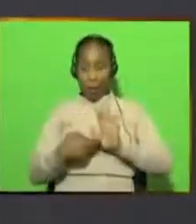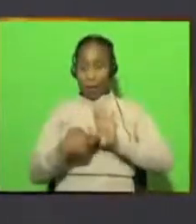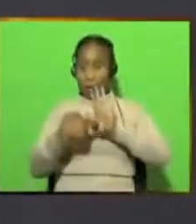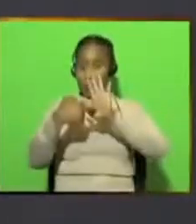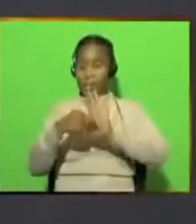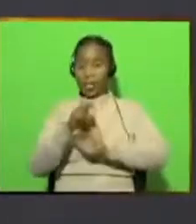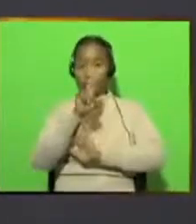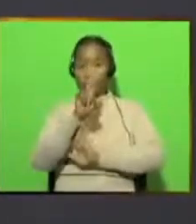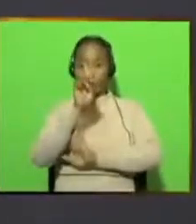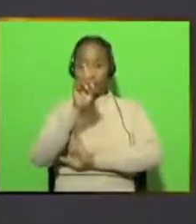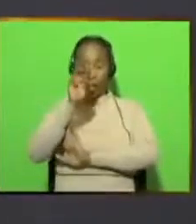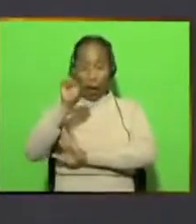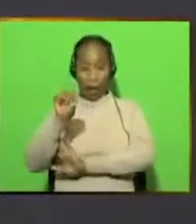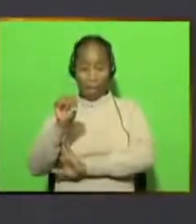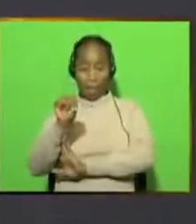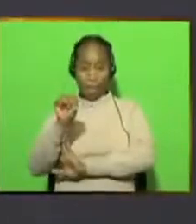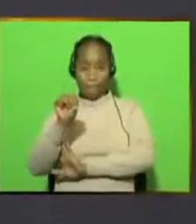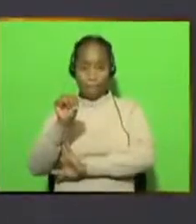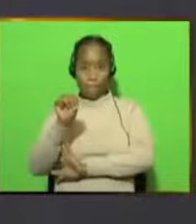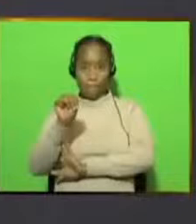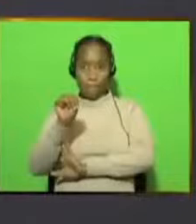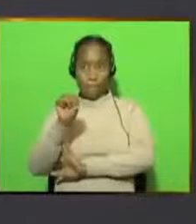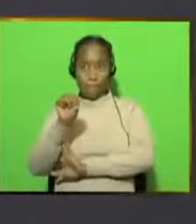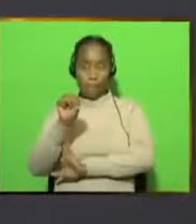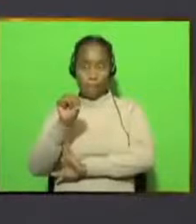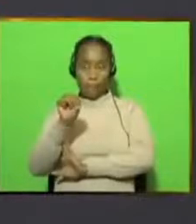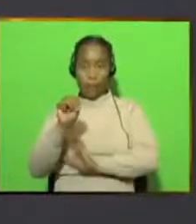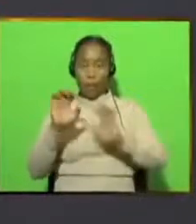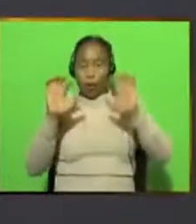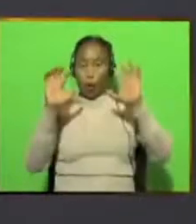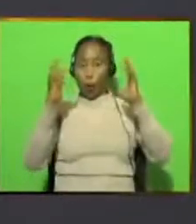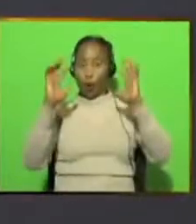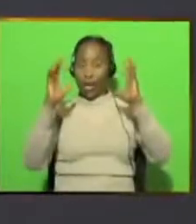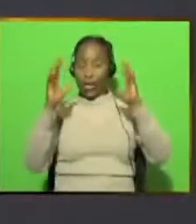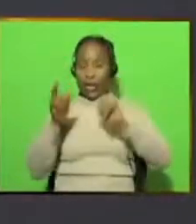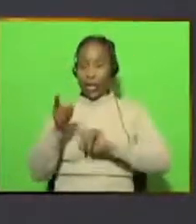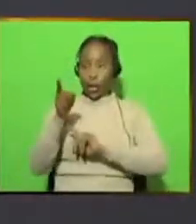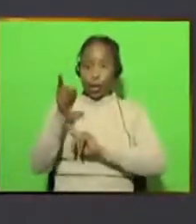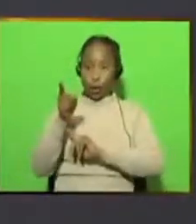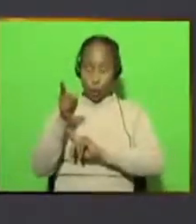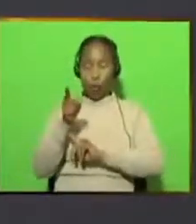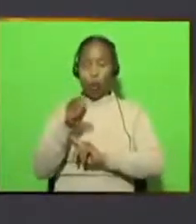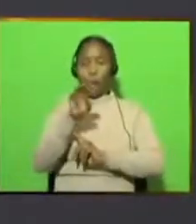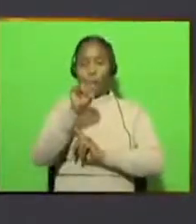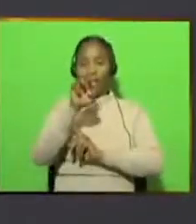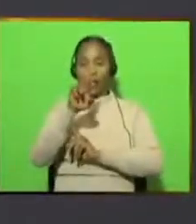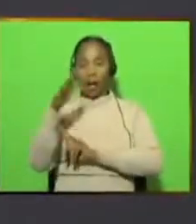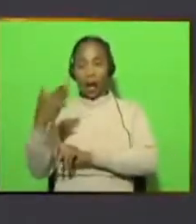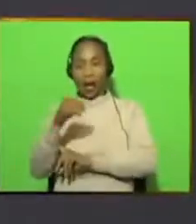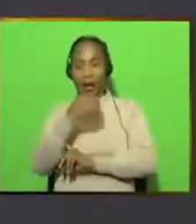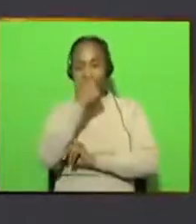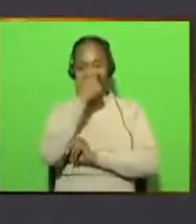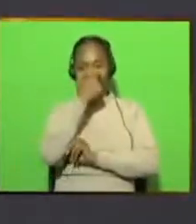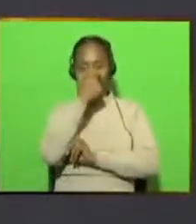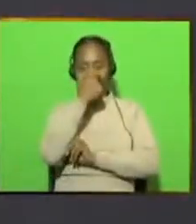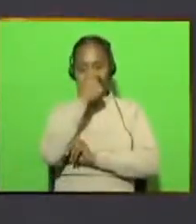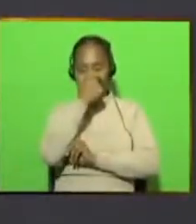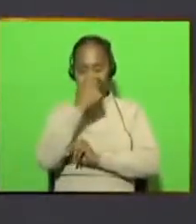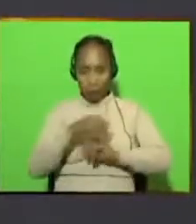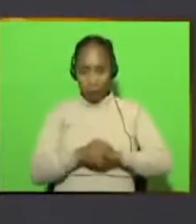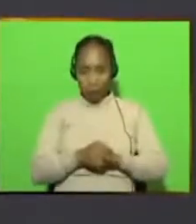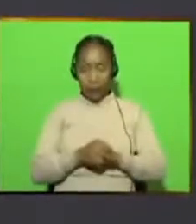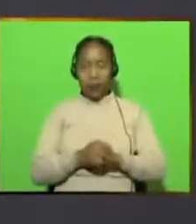United Democratic Movement, to congratulate you, Mr. Ramaphosa, on